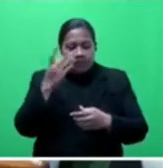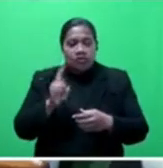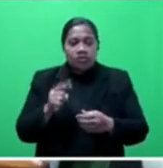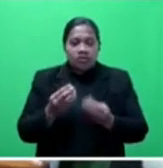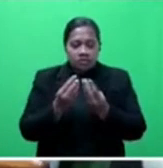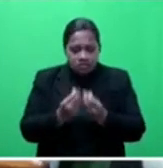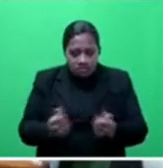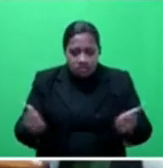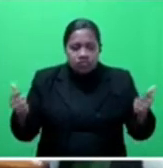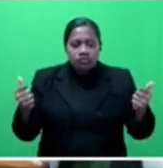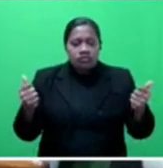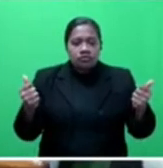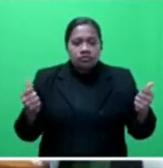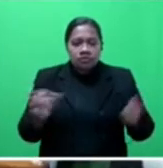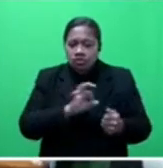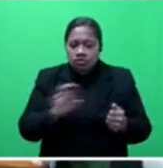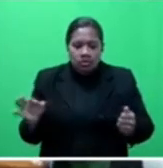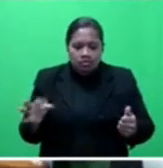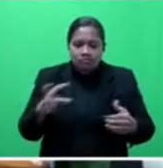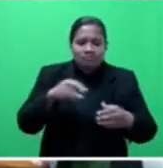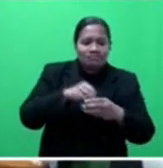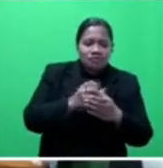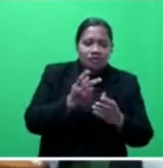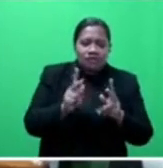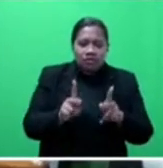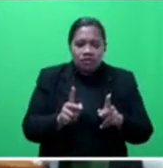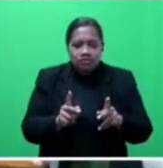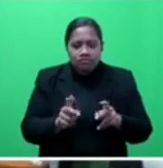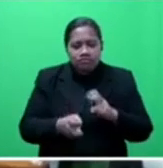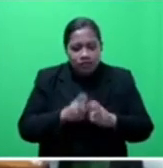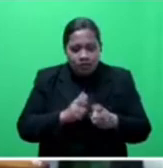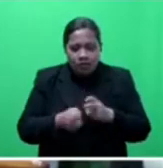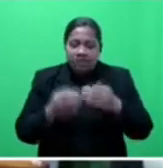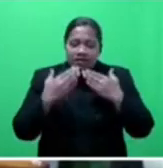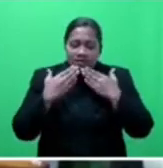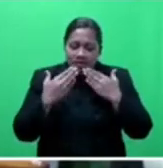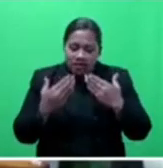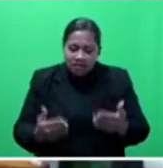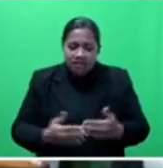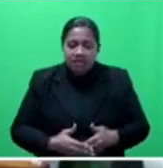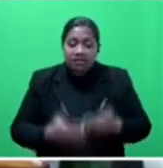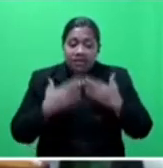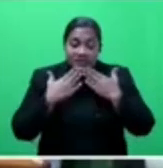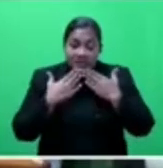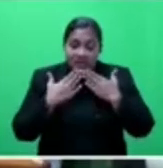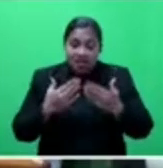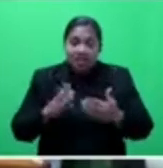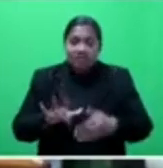solution, not part of the problem. Thank you, and may God bless Fiji.